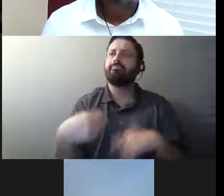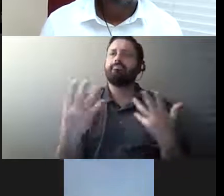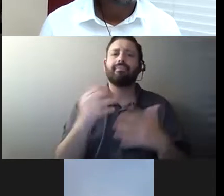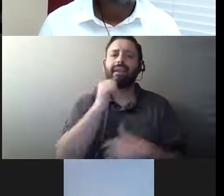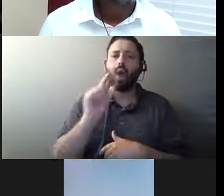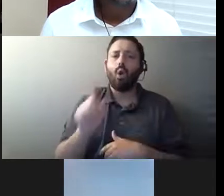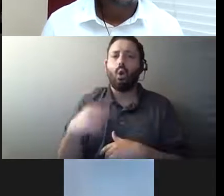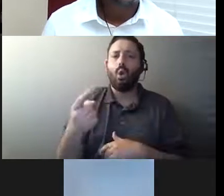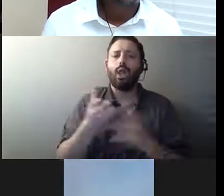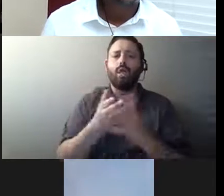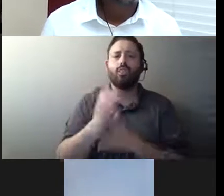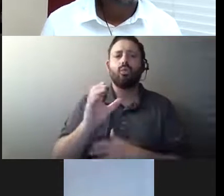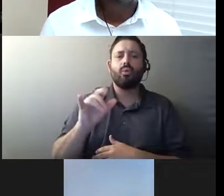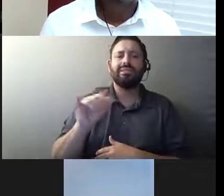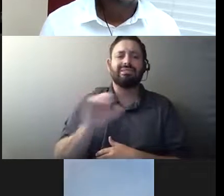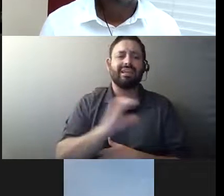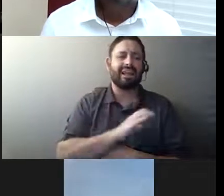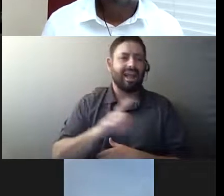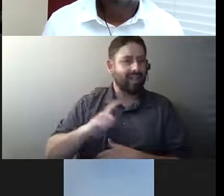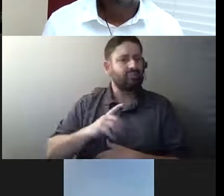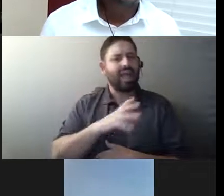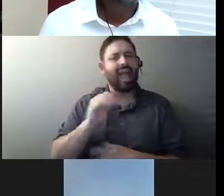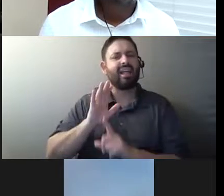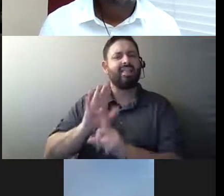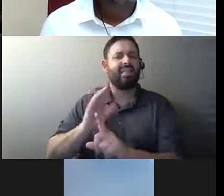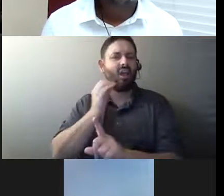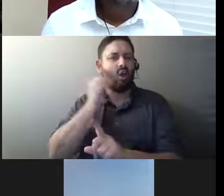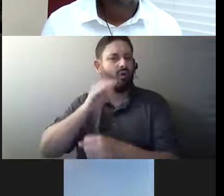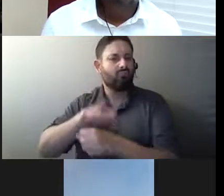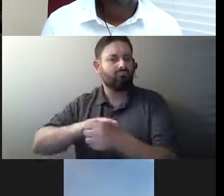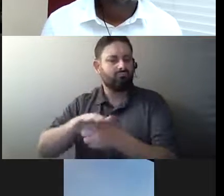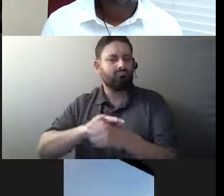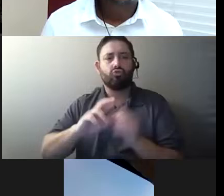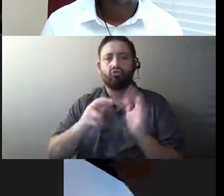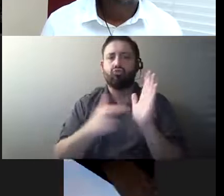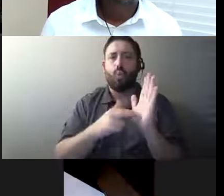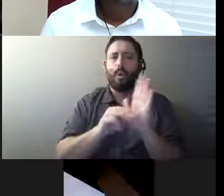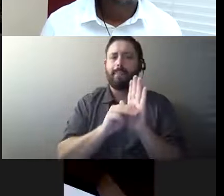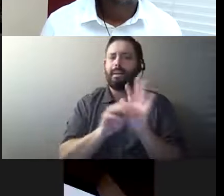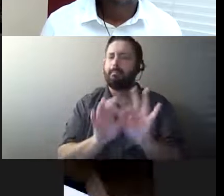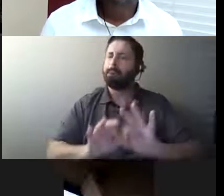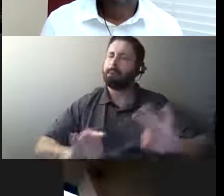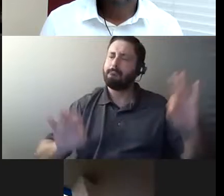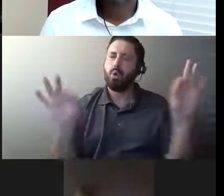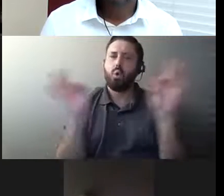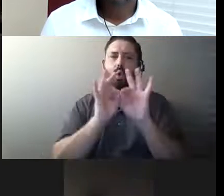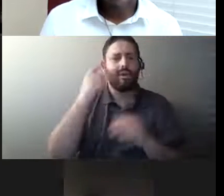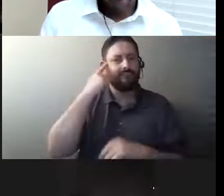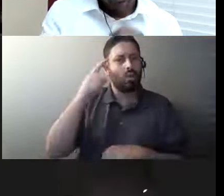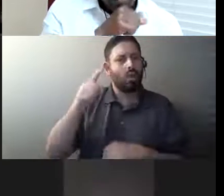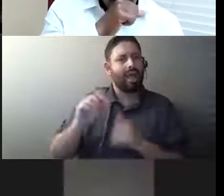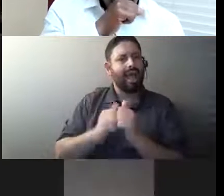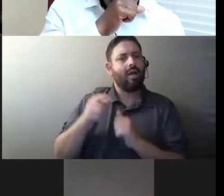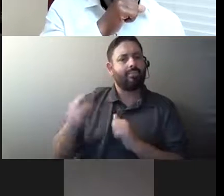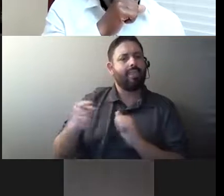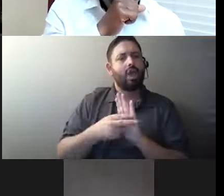city council, but also throughout their neighborhood. Role models play an important role in how they are